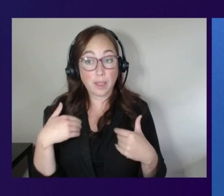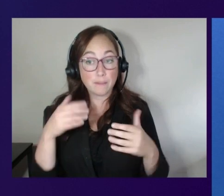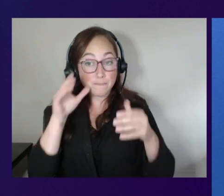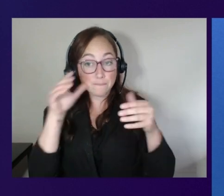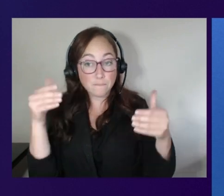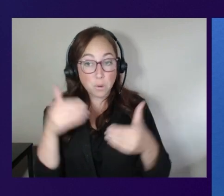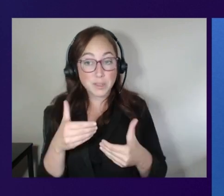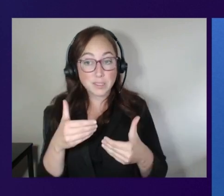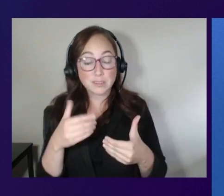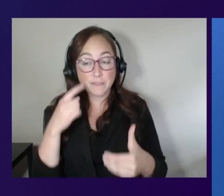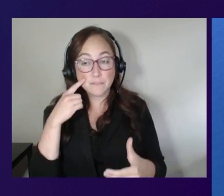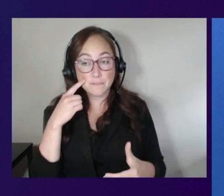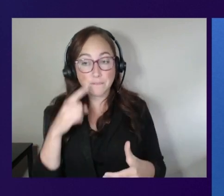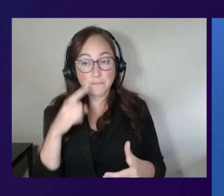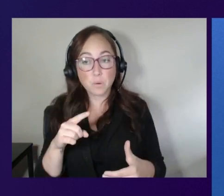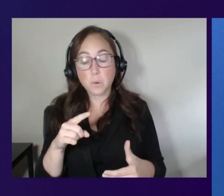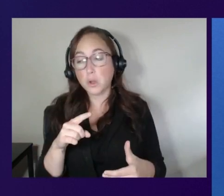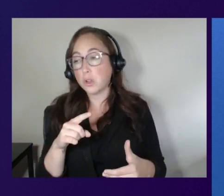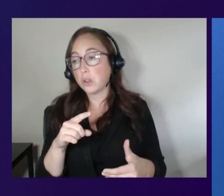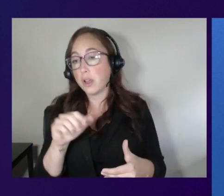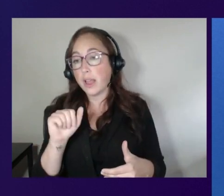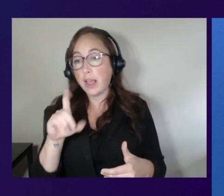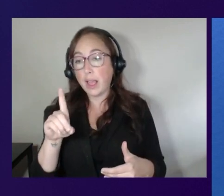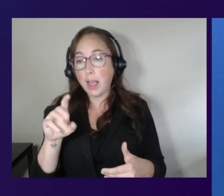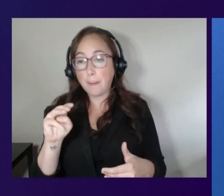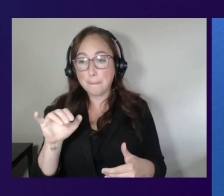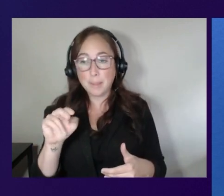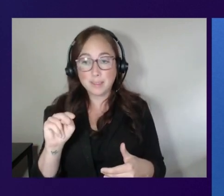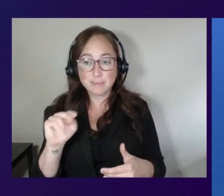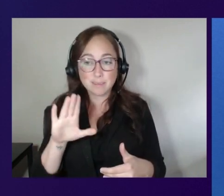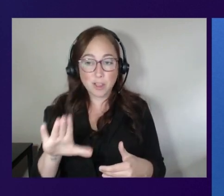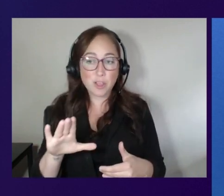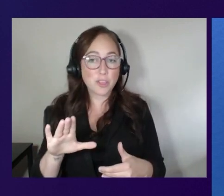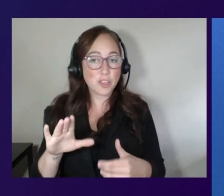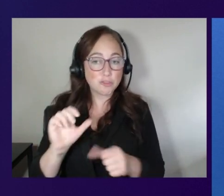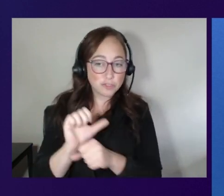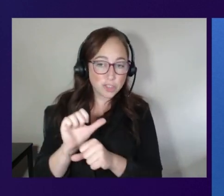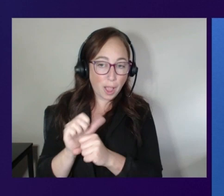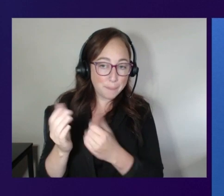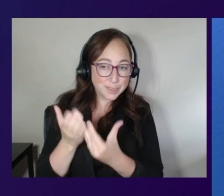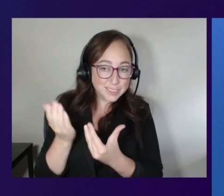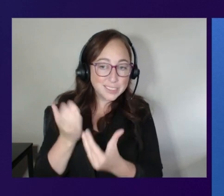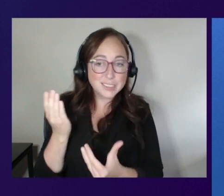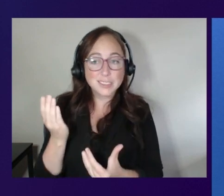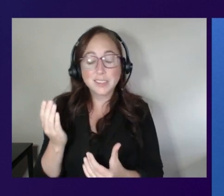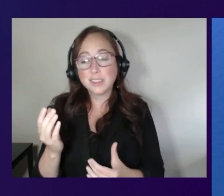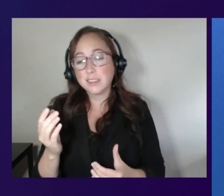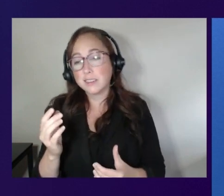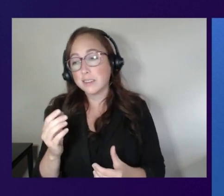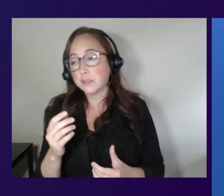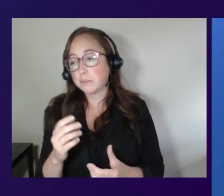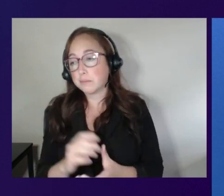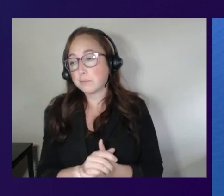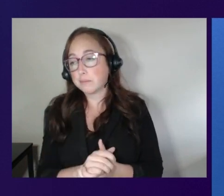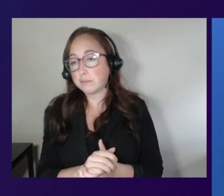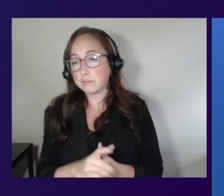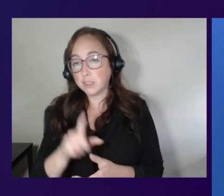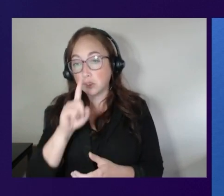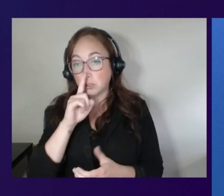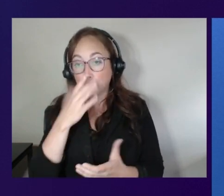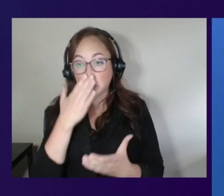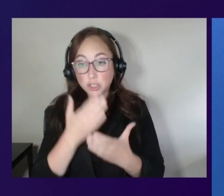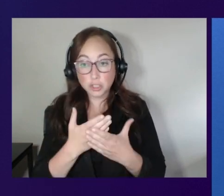enabling or making admin's life easier, and at the same time giving a very good experience to the end